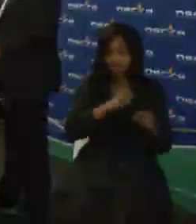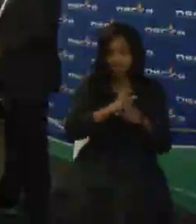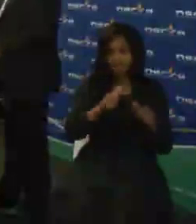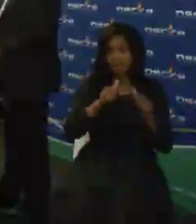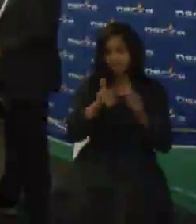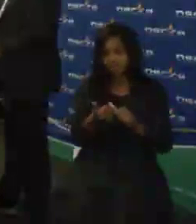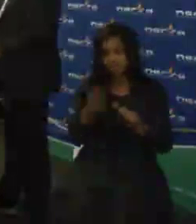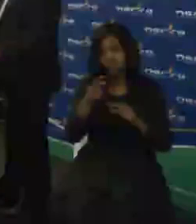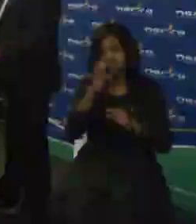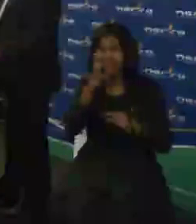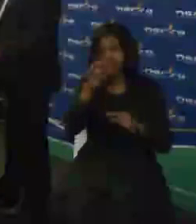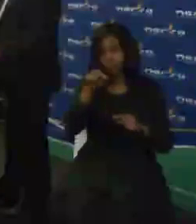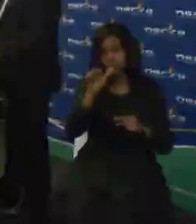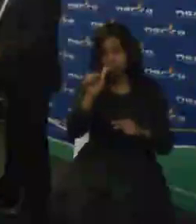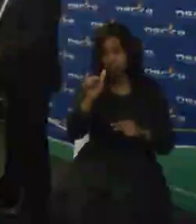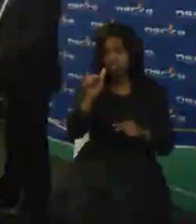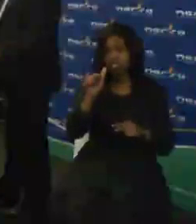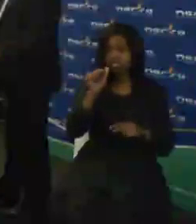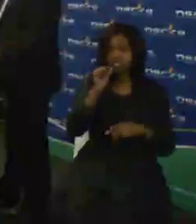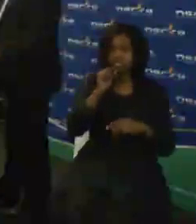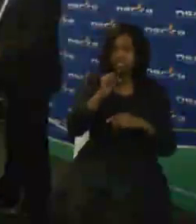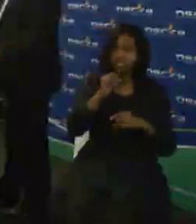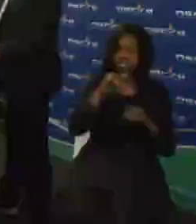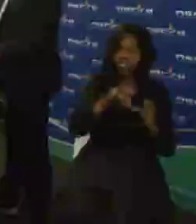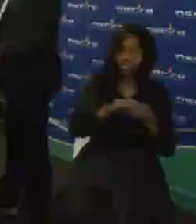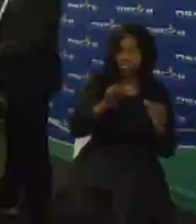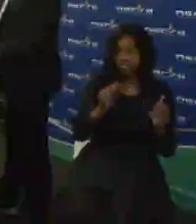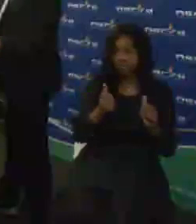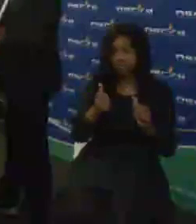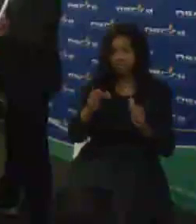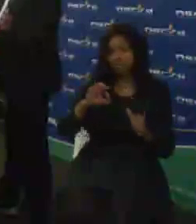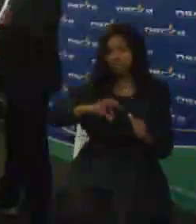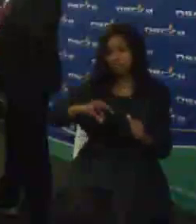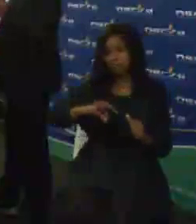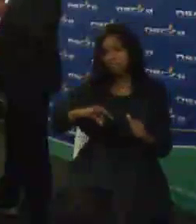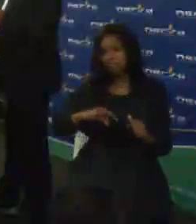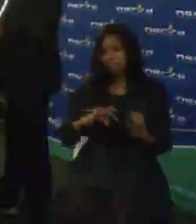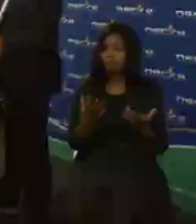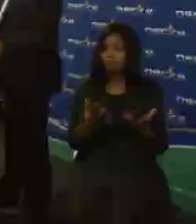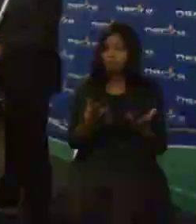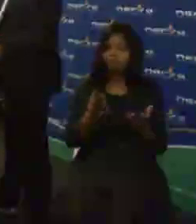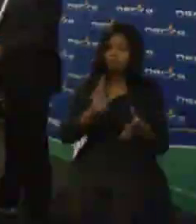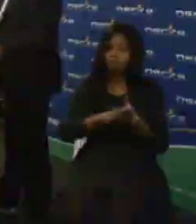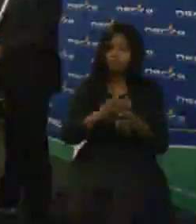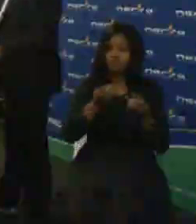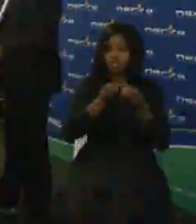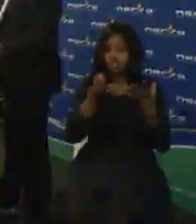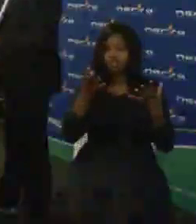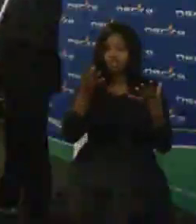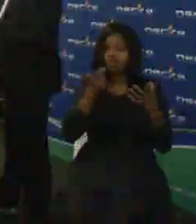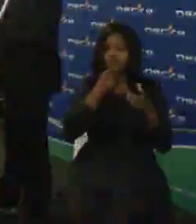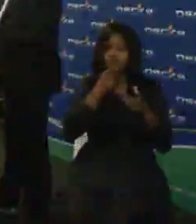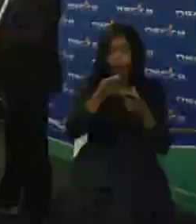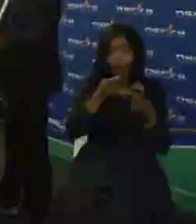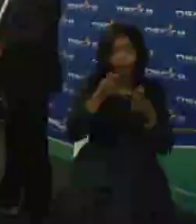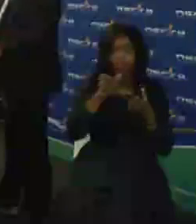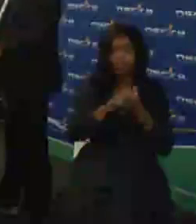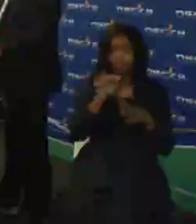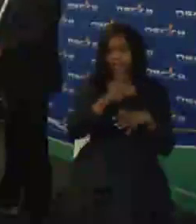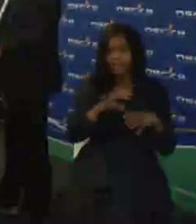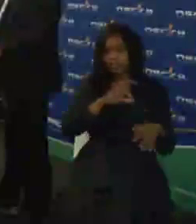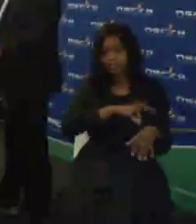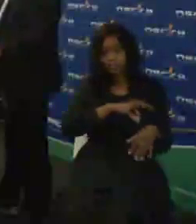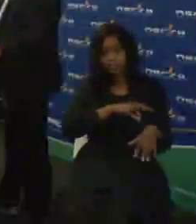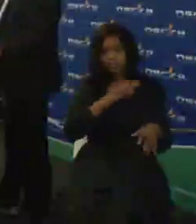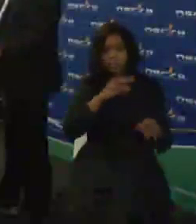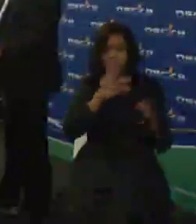by 3.6 billion again generating profits, because there were a lot of commentary around the profits Eskom is